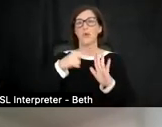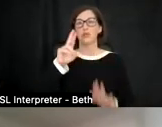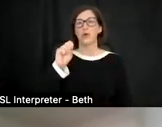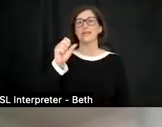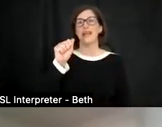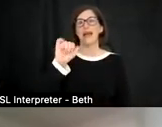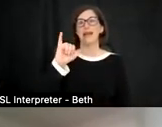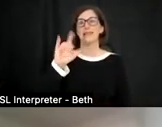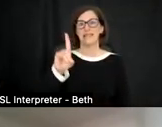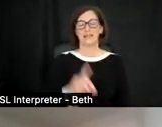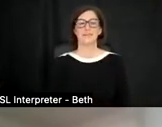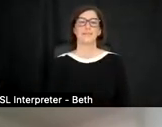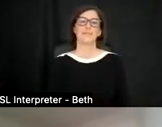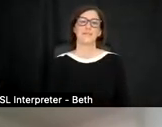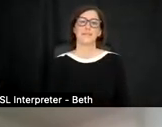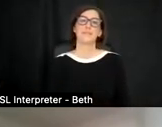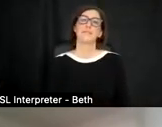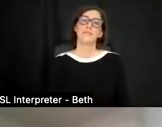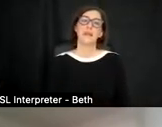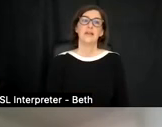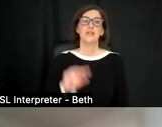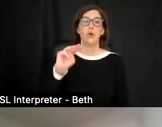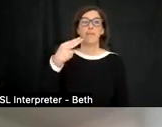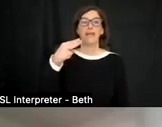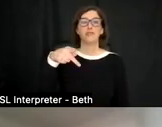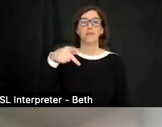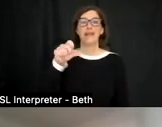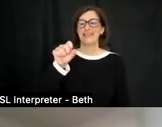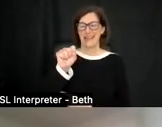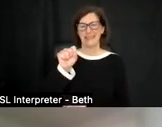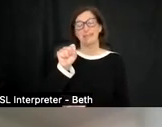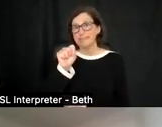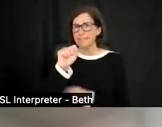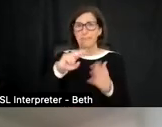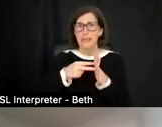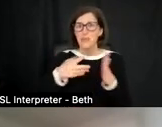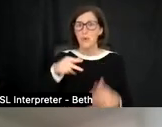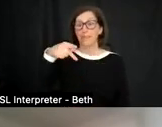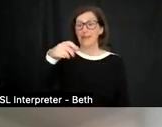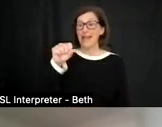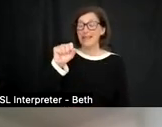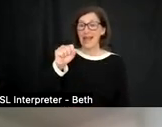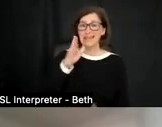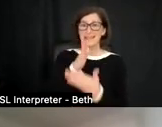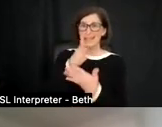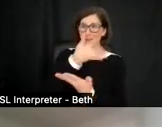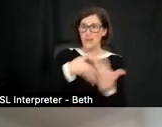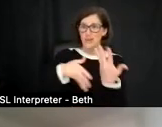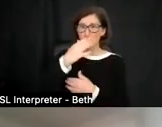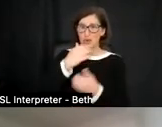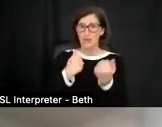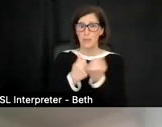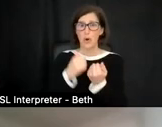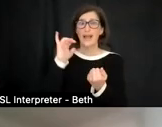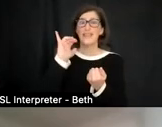USAID. So MHPSS, the PSS stands for psychosocial support. It refers